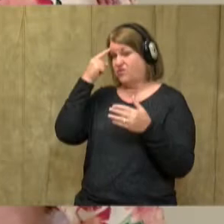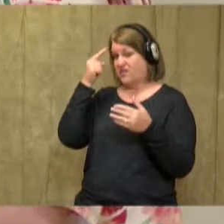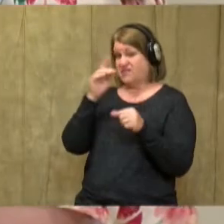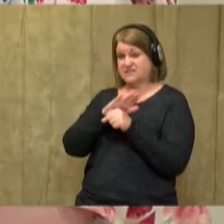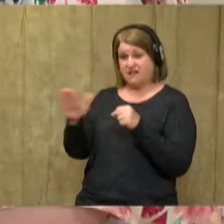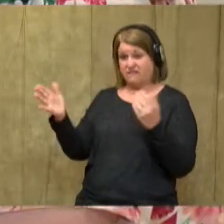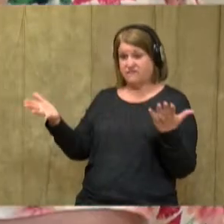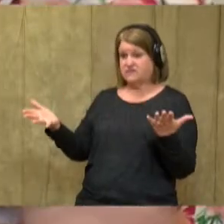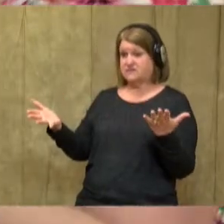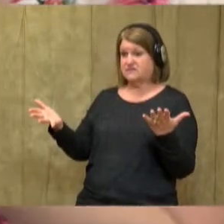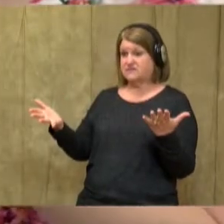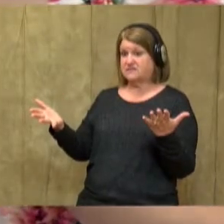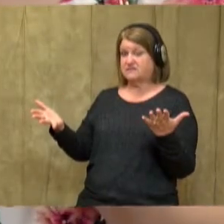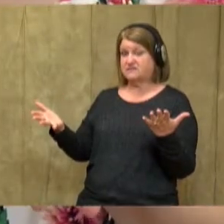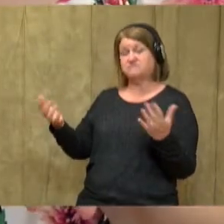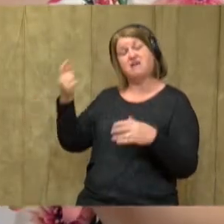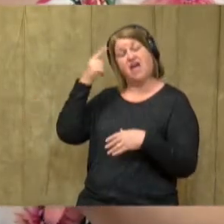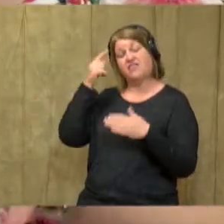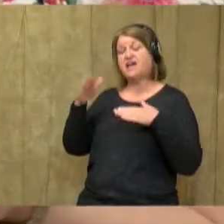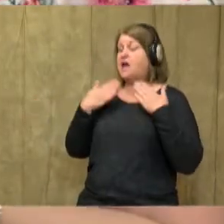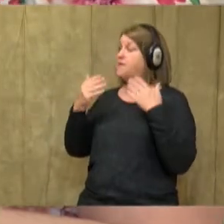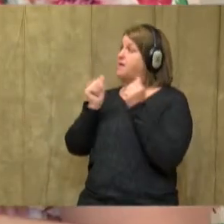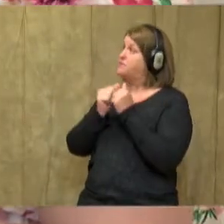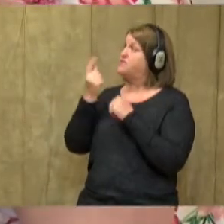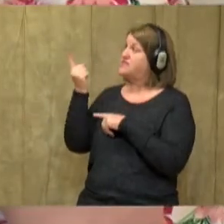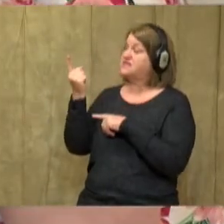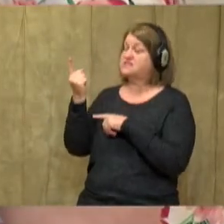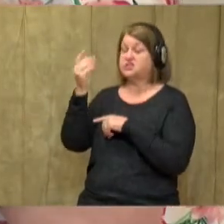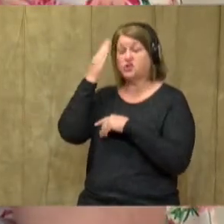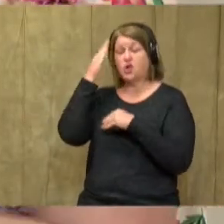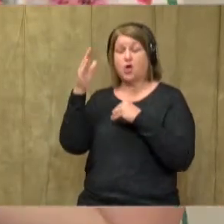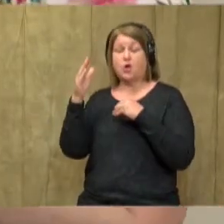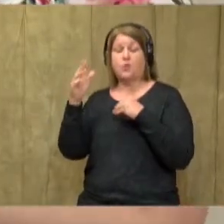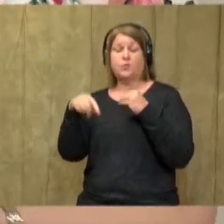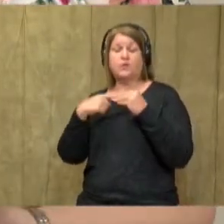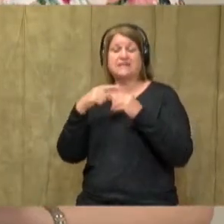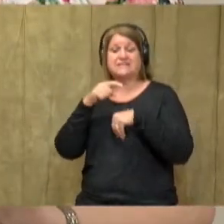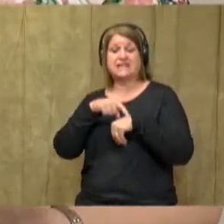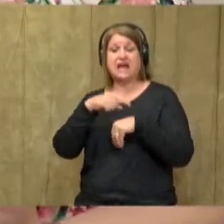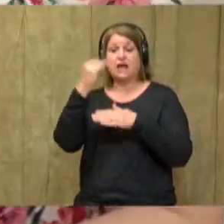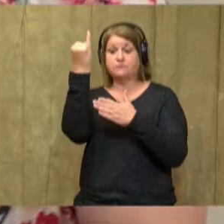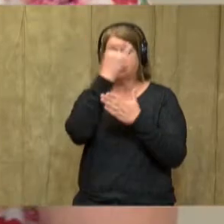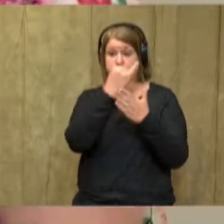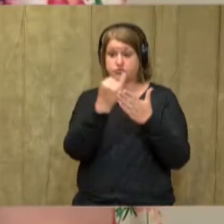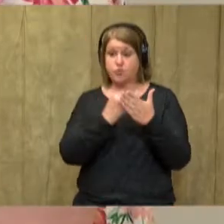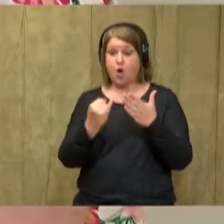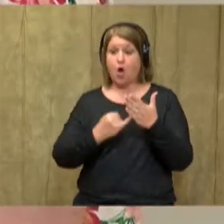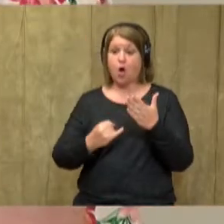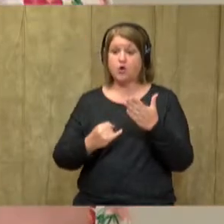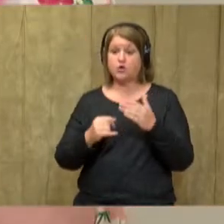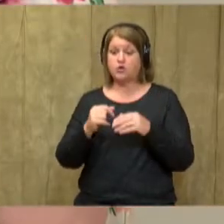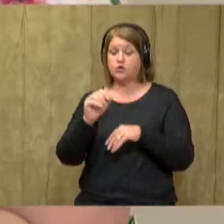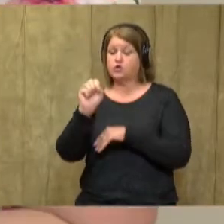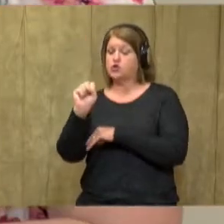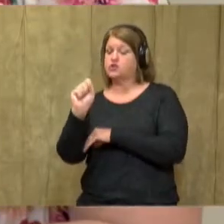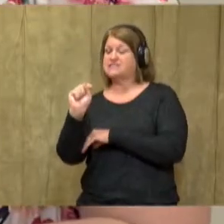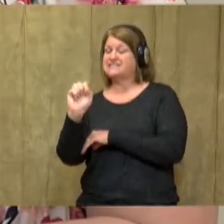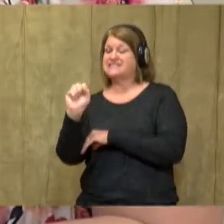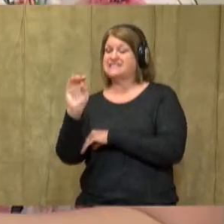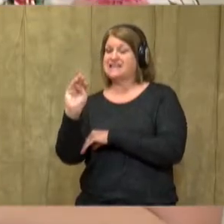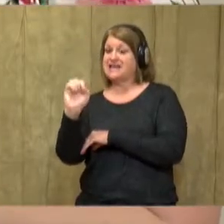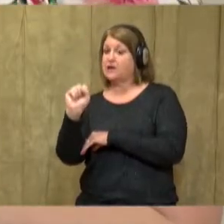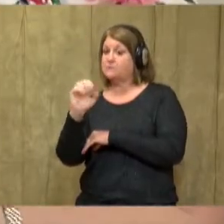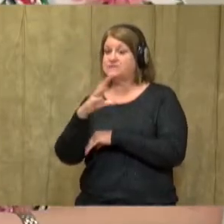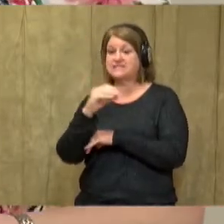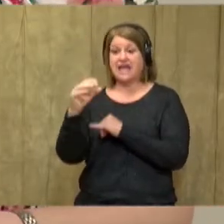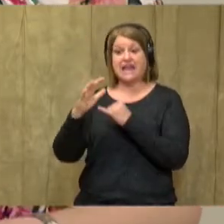good? I think I'm happy with this. And you know, when it's time to draw your stems and your leaves,